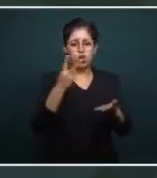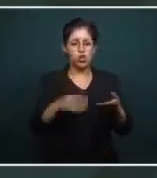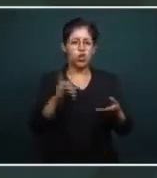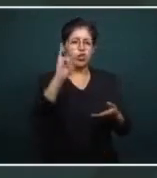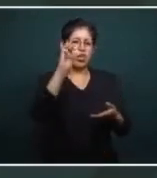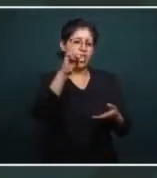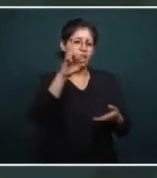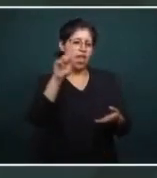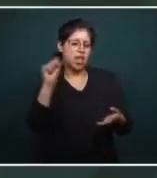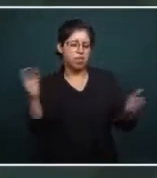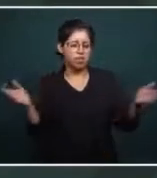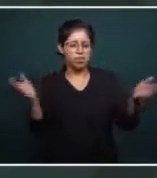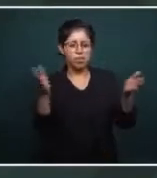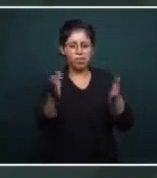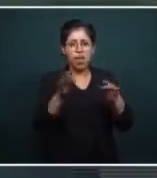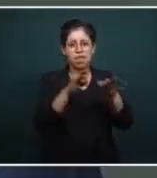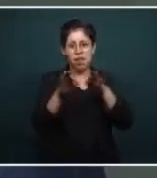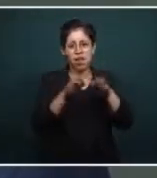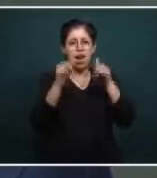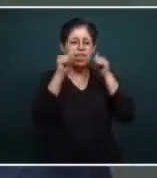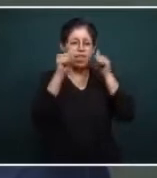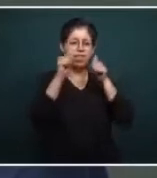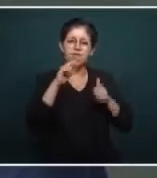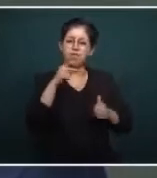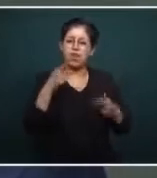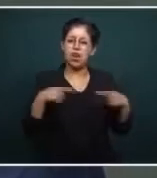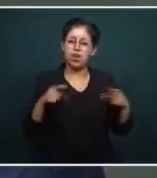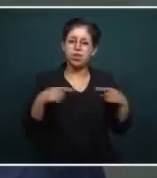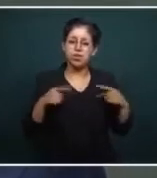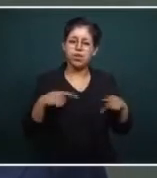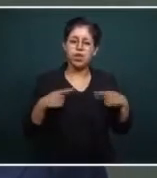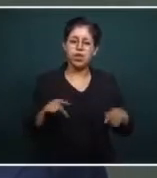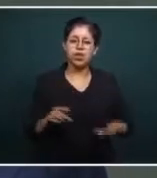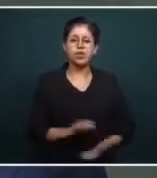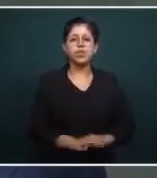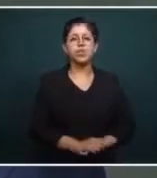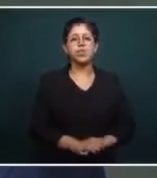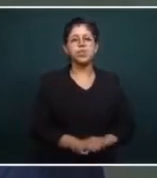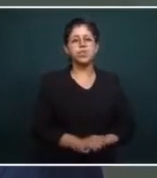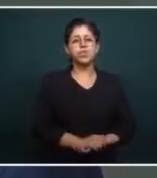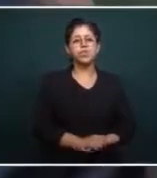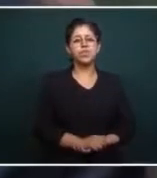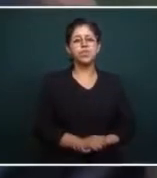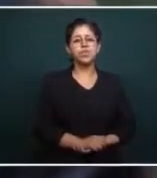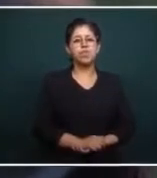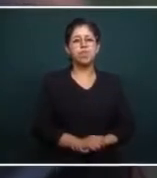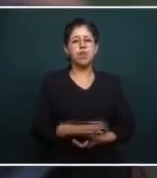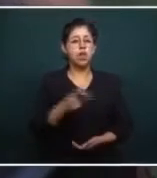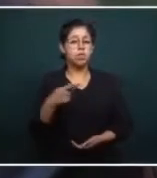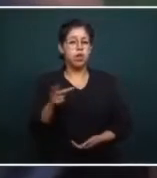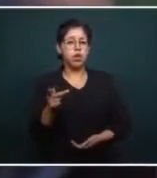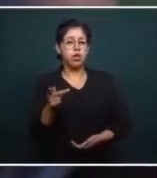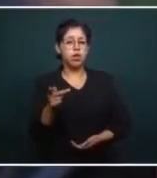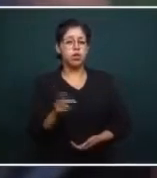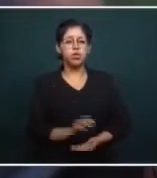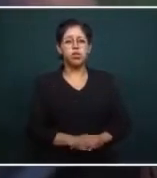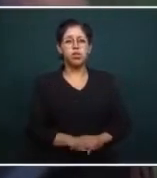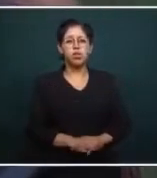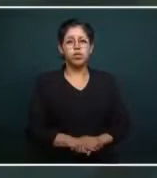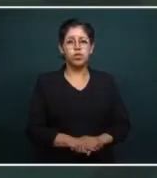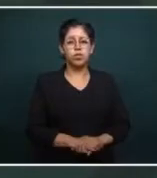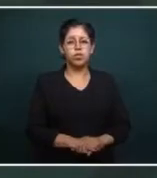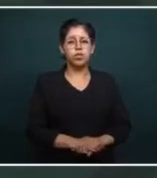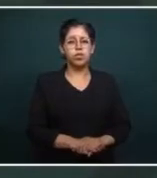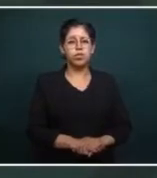Bienestar IMSS para Bienestar, la población que no tiene for the seguridad social. population that does not have. Pero mandamos a